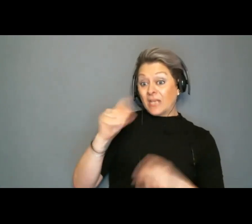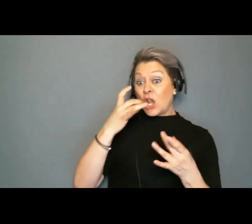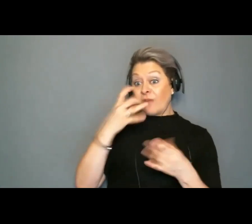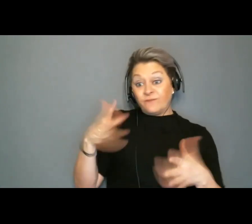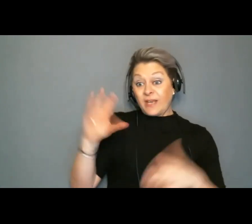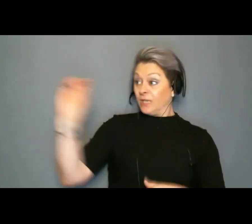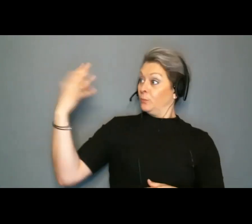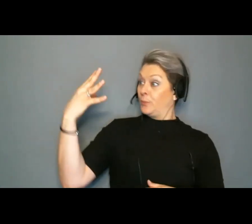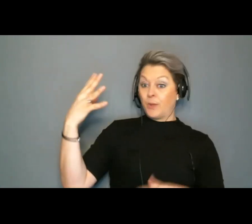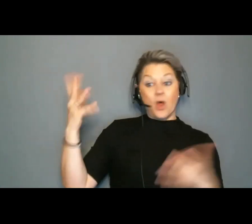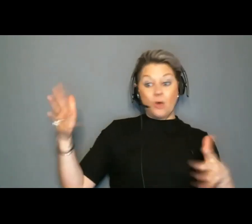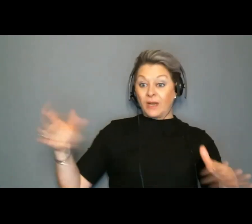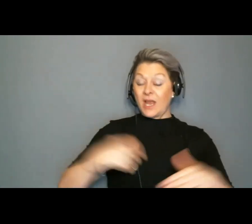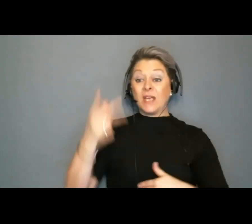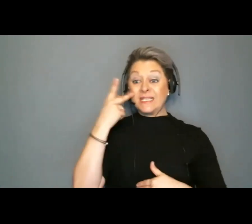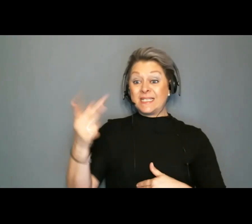side.